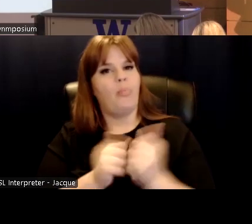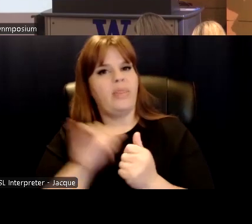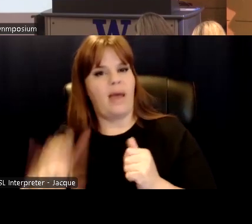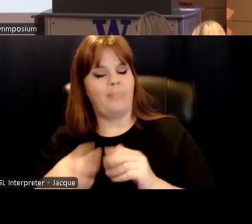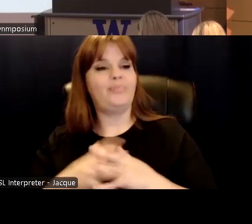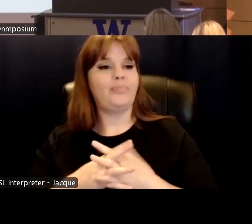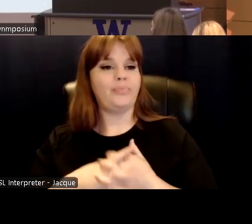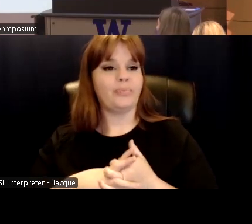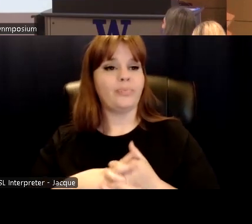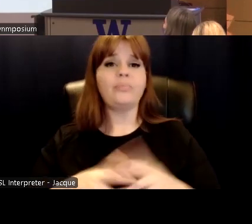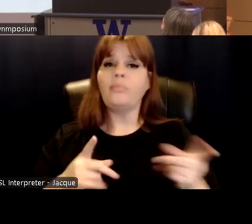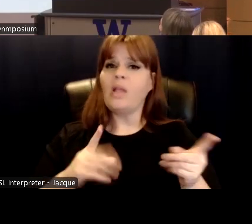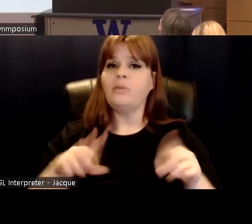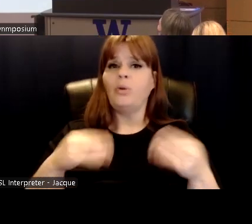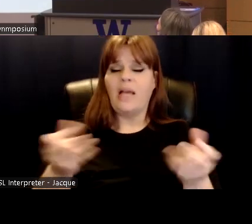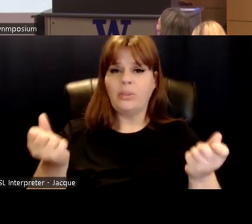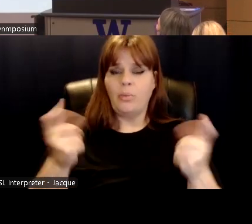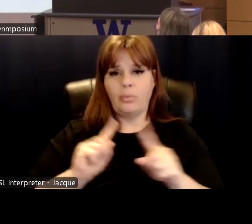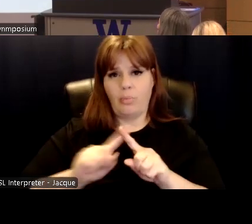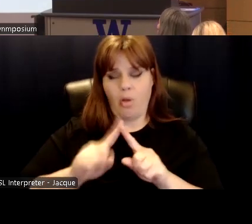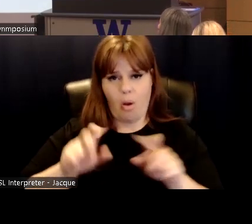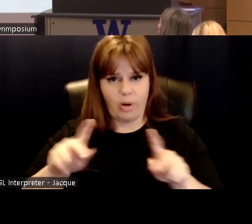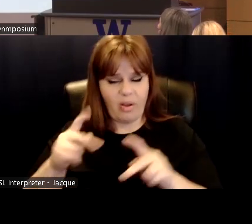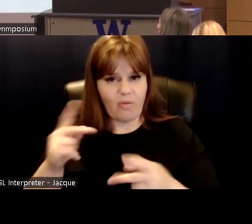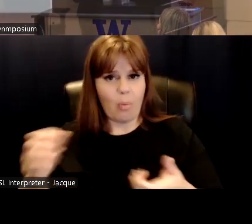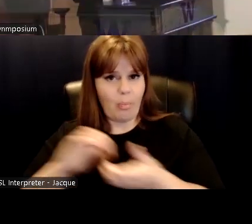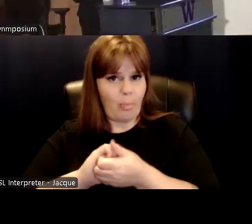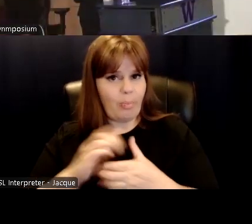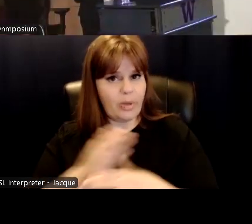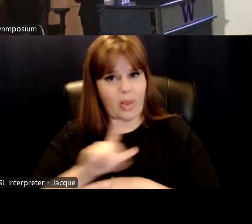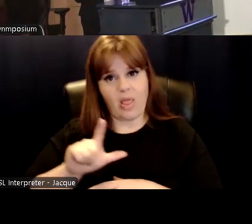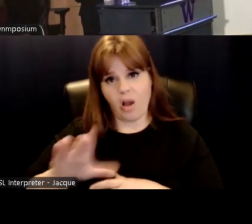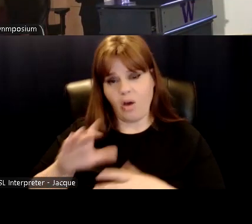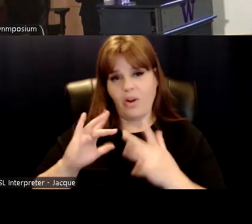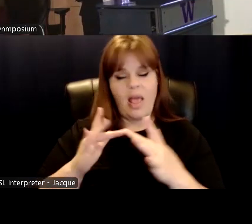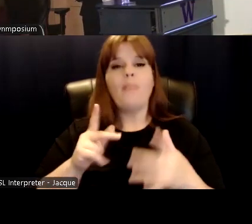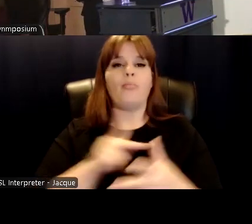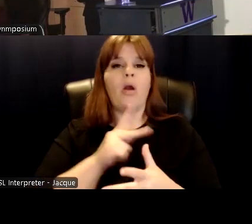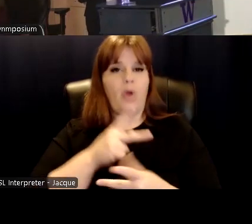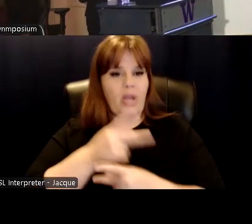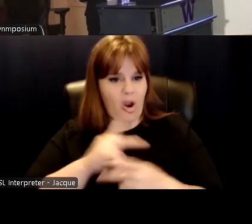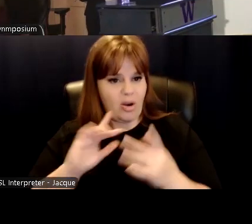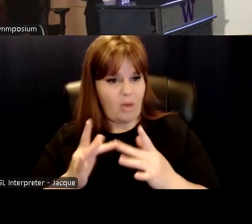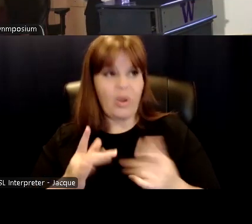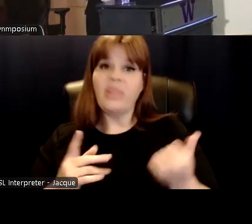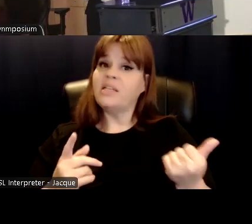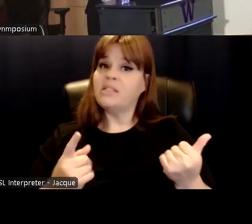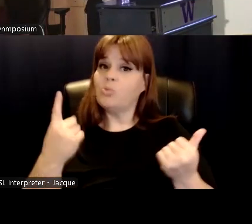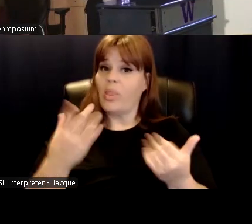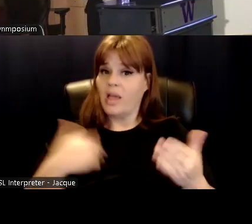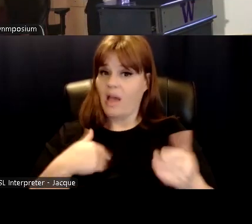So this provides multiple opportunities for partnerships between long COVID networks and primary care networks. And this is one of the things that I